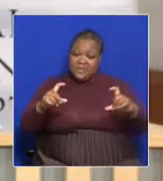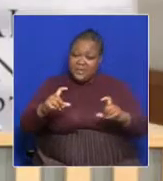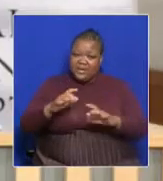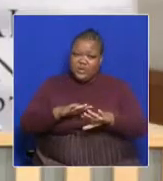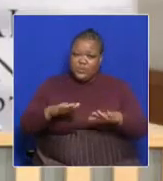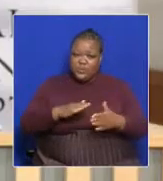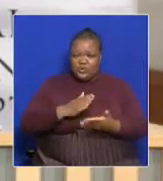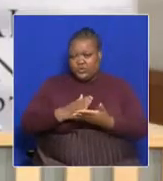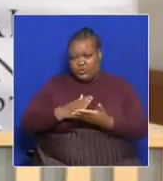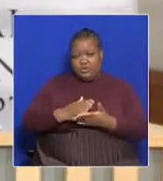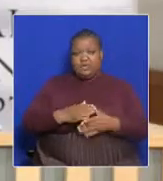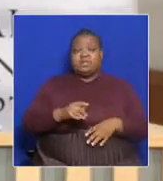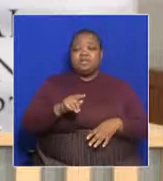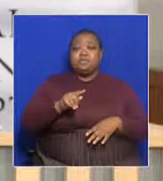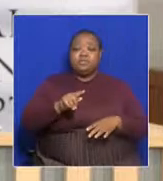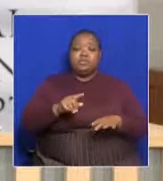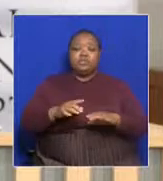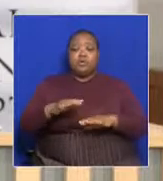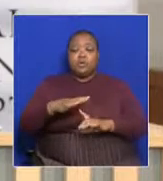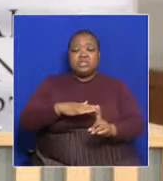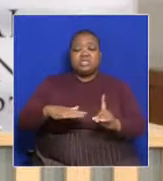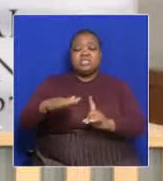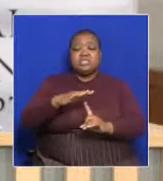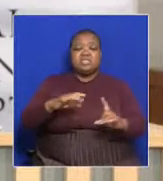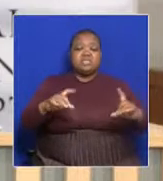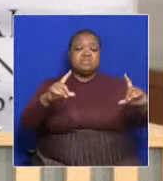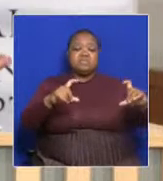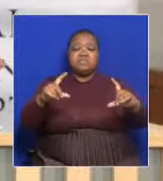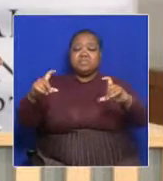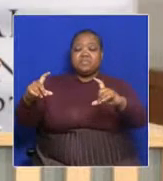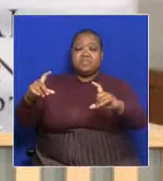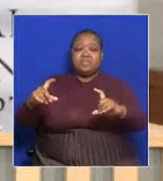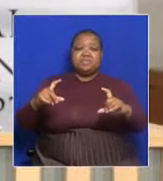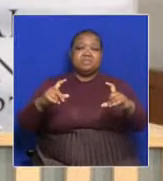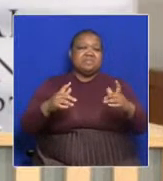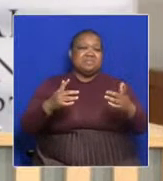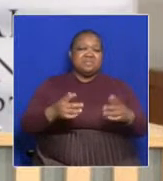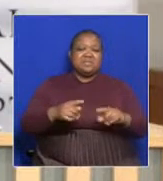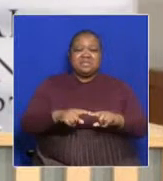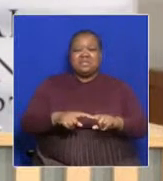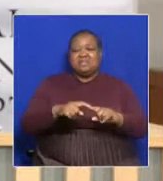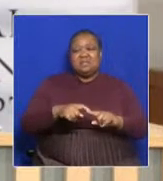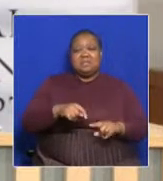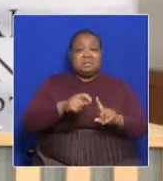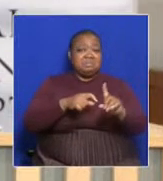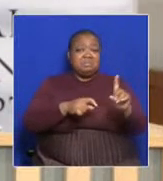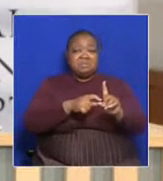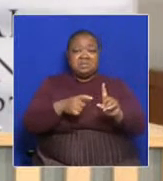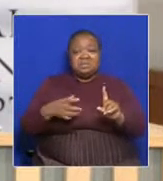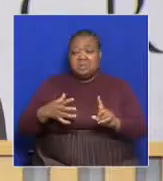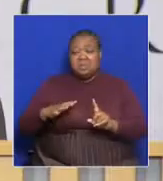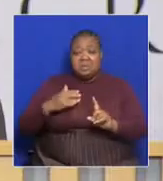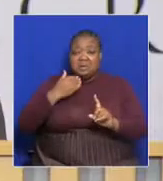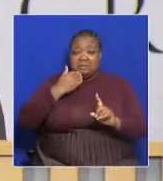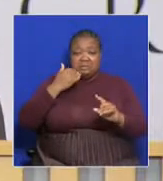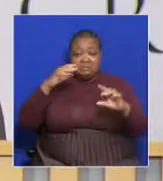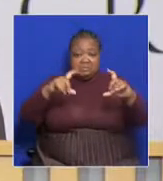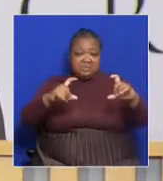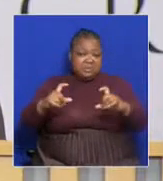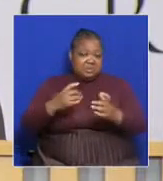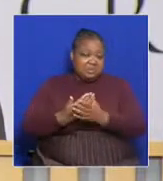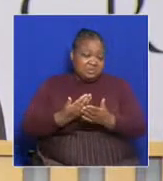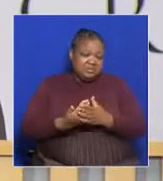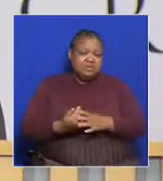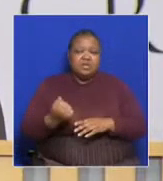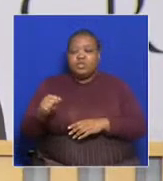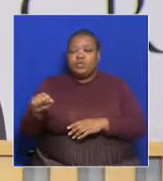the scene exercise to chance, depending on who wants to take photos? No, Commissioner, it was myself